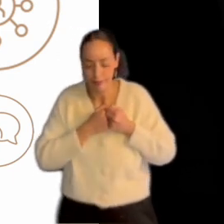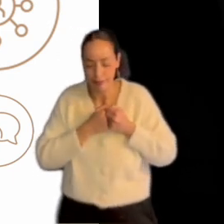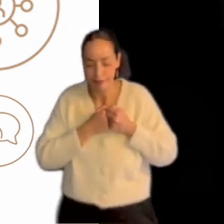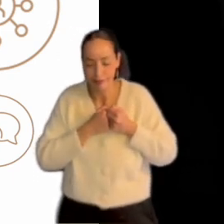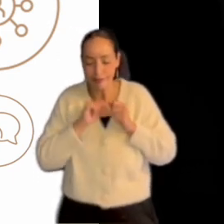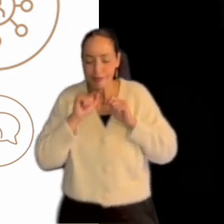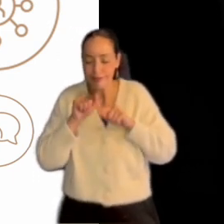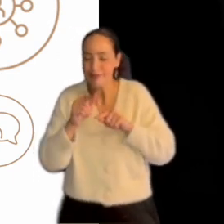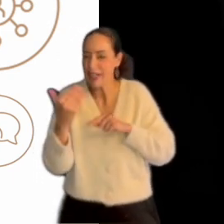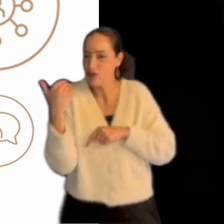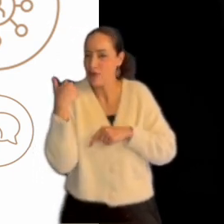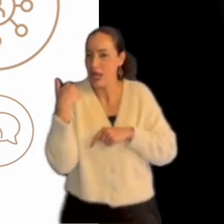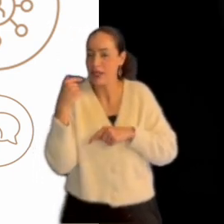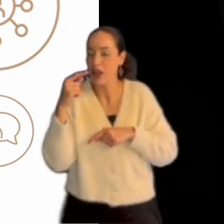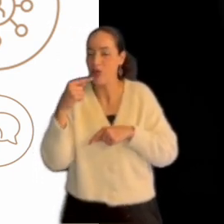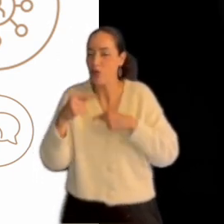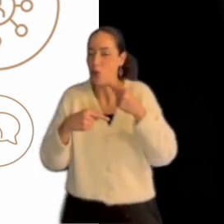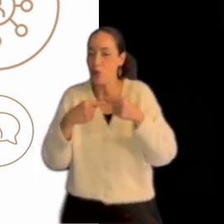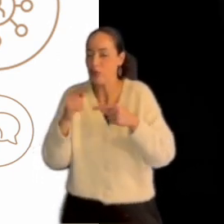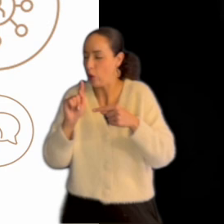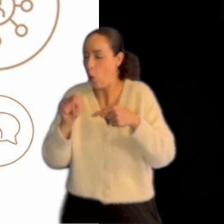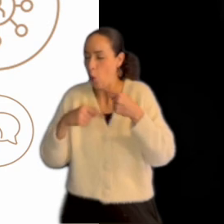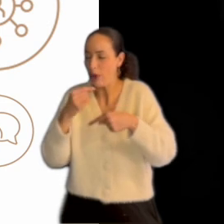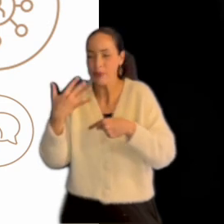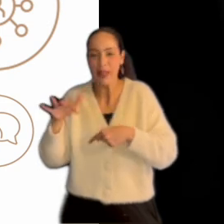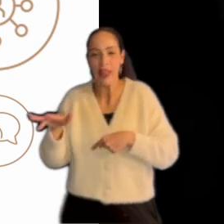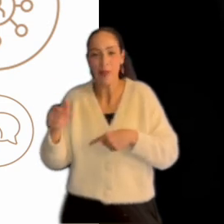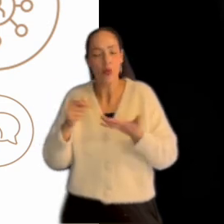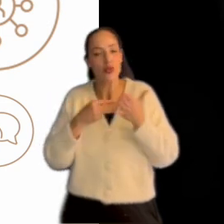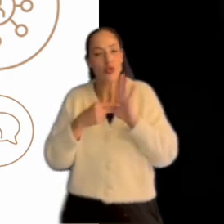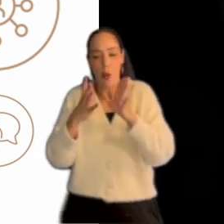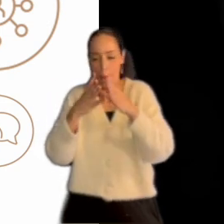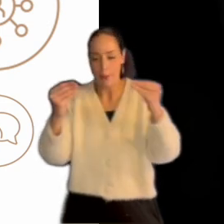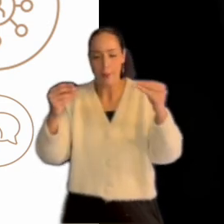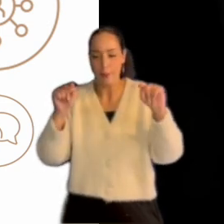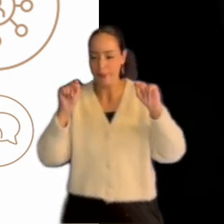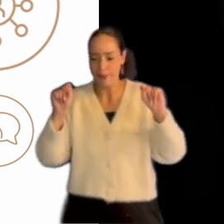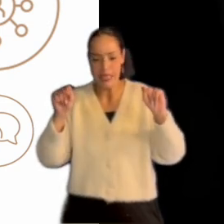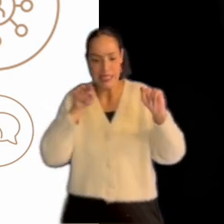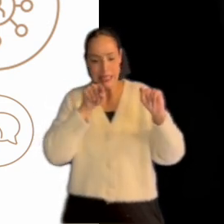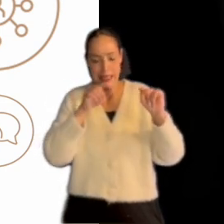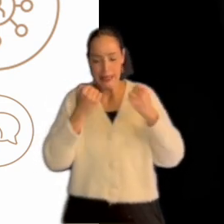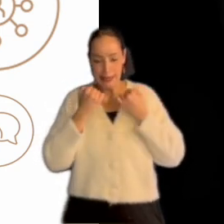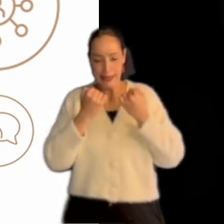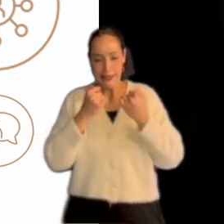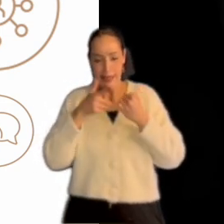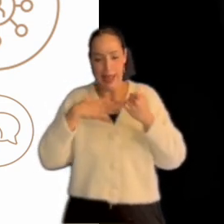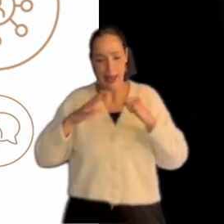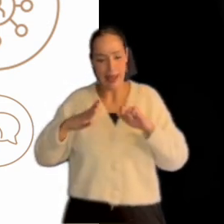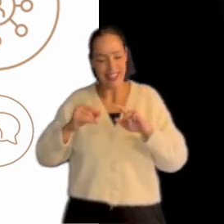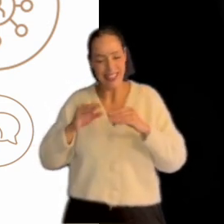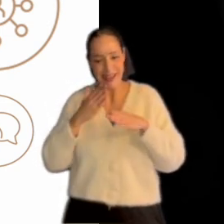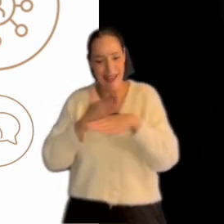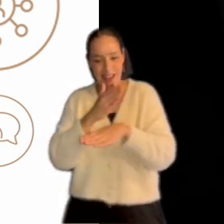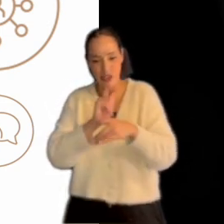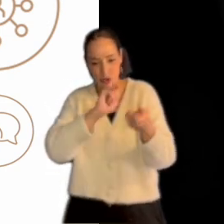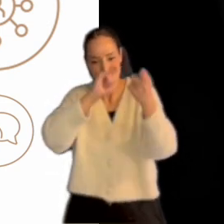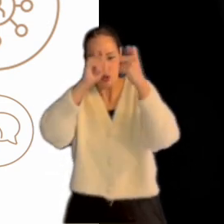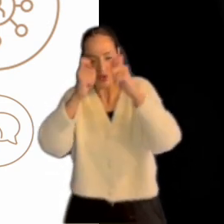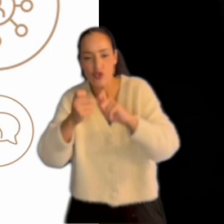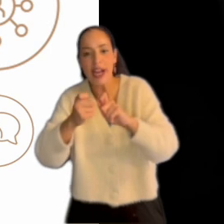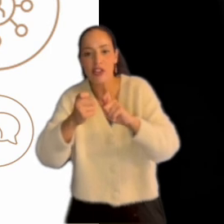the very contours of the terrain on this map and discover new places to take refuge. Its very process of creation has the potential